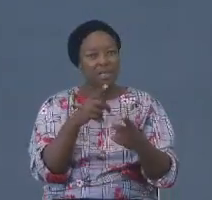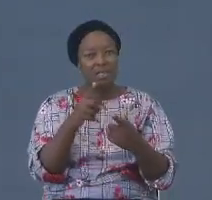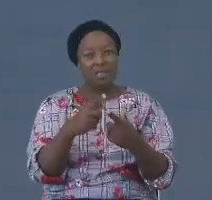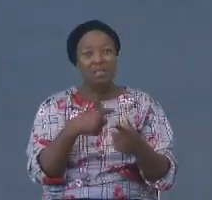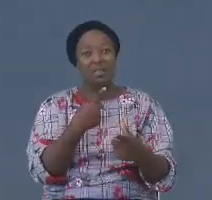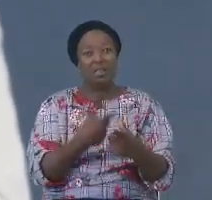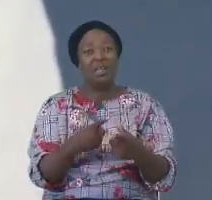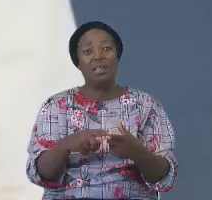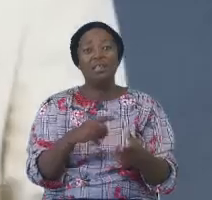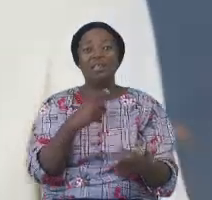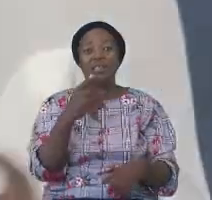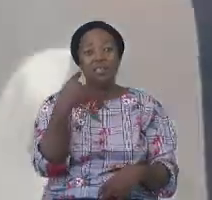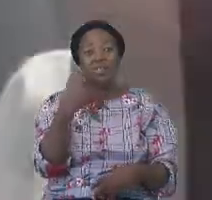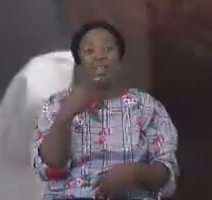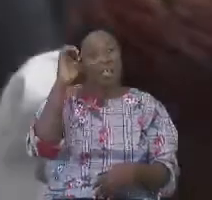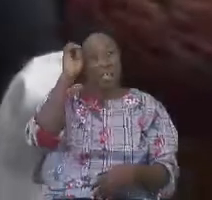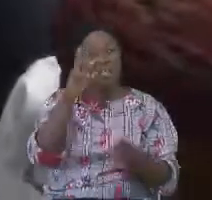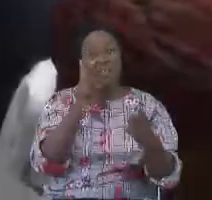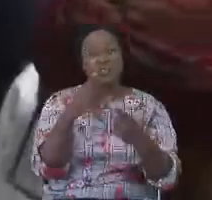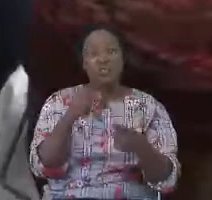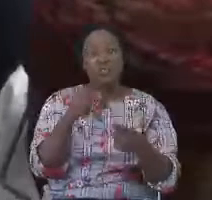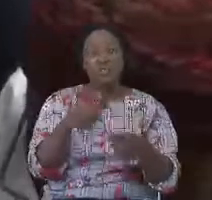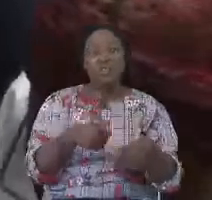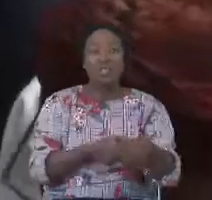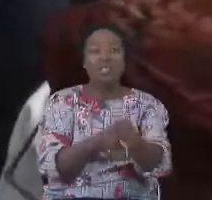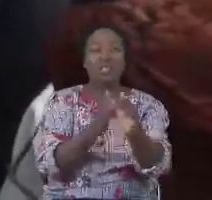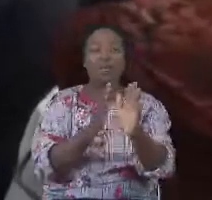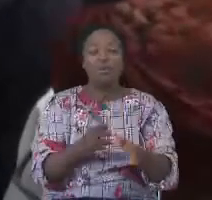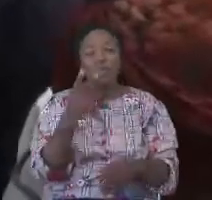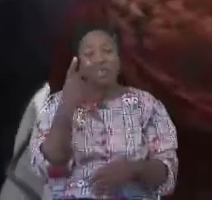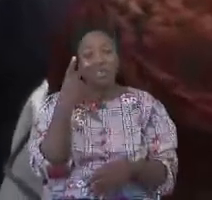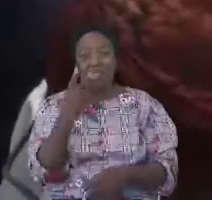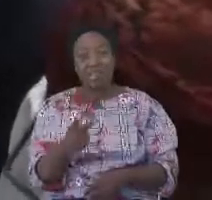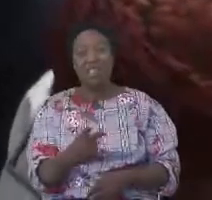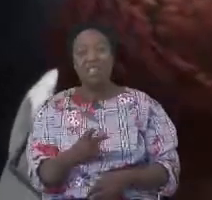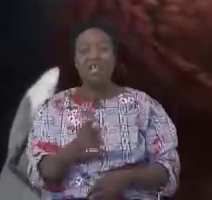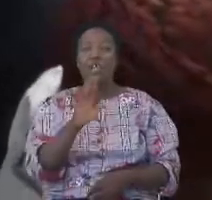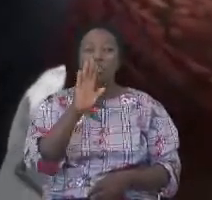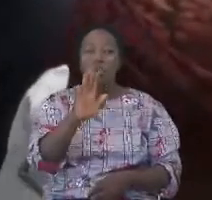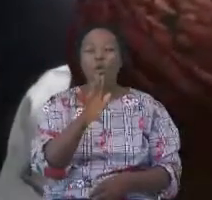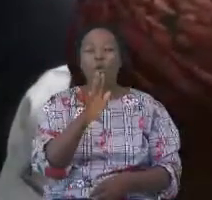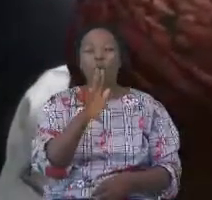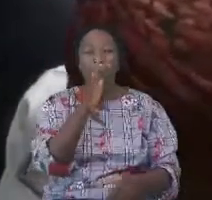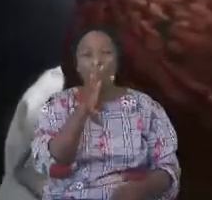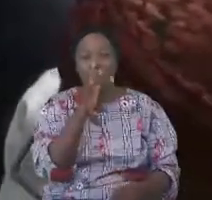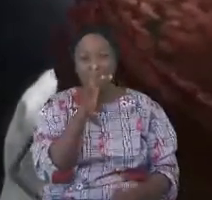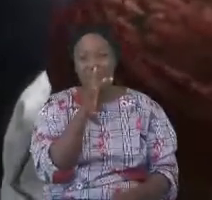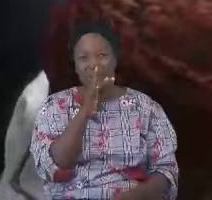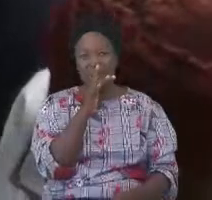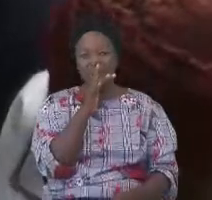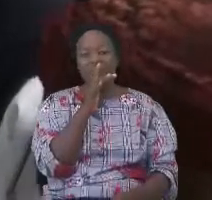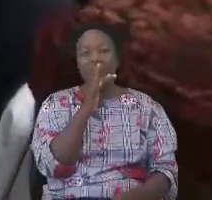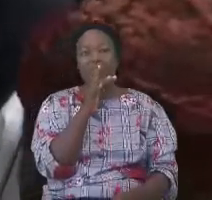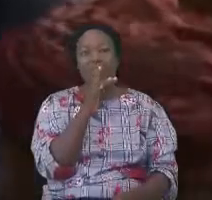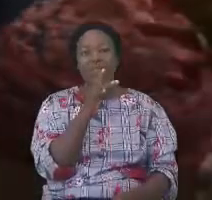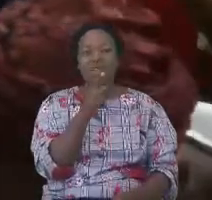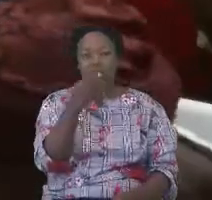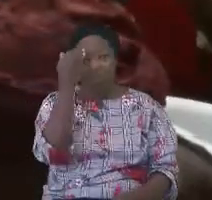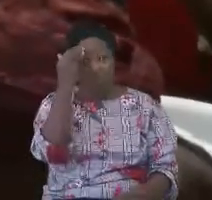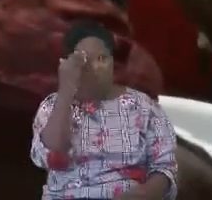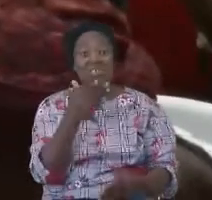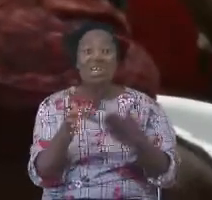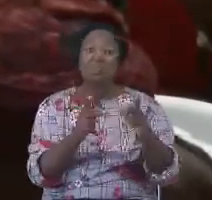27 and in verse 27 then safety to the disciple behold